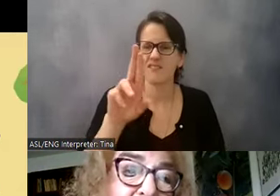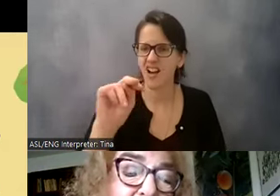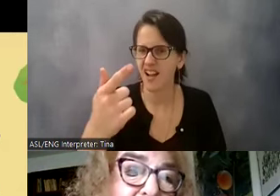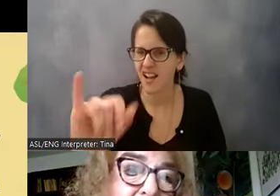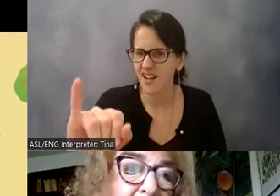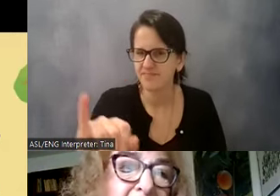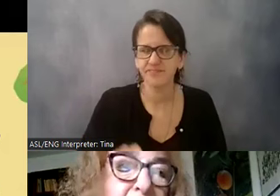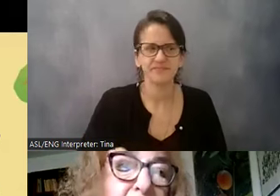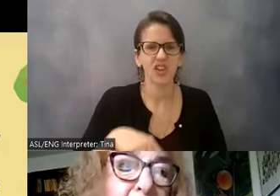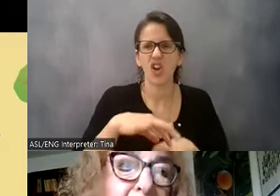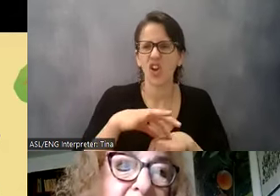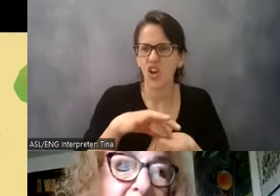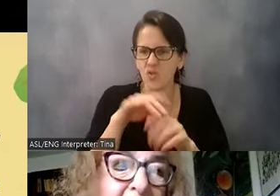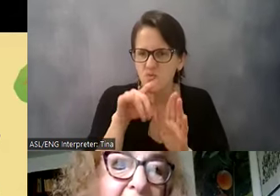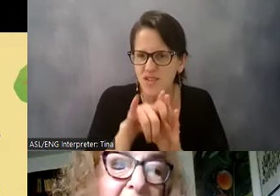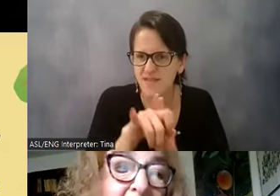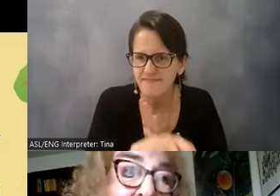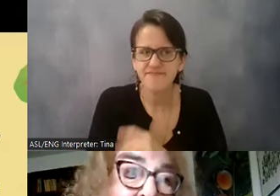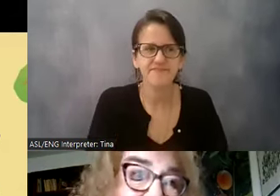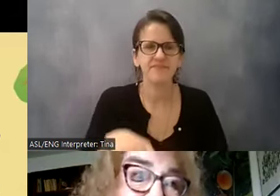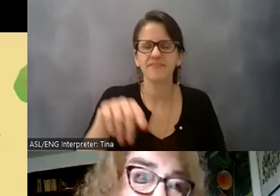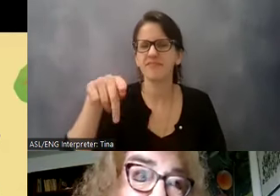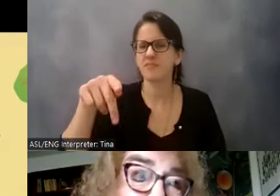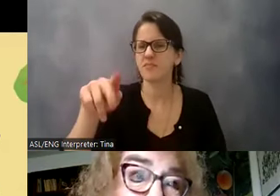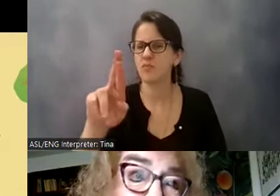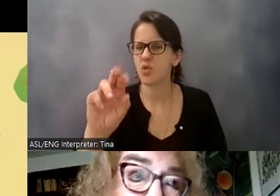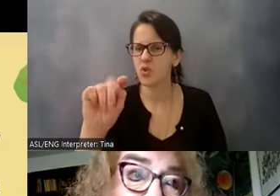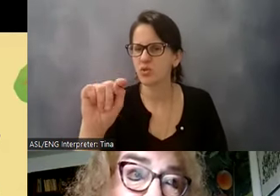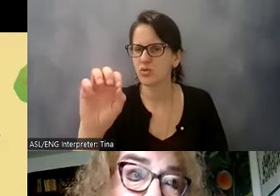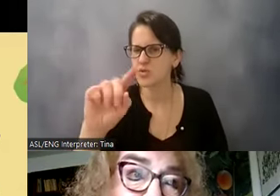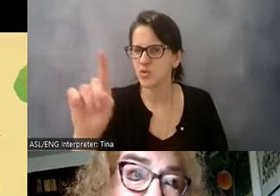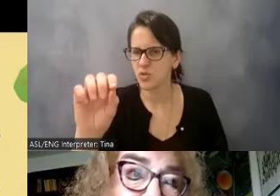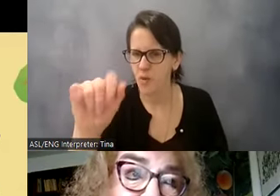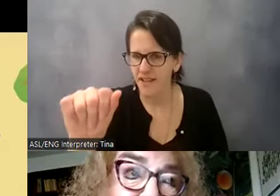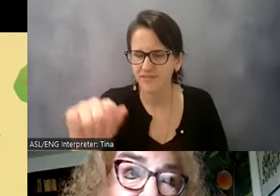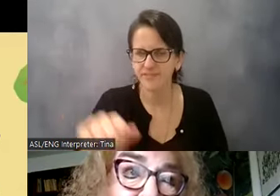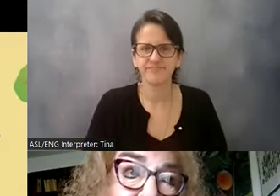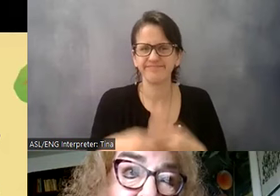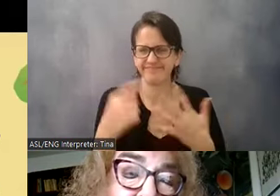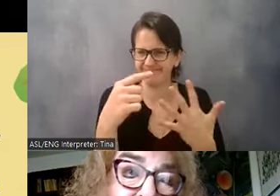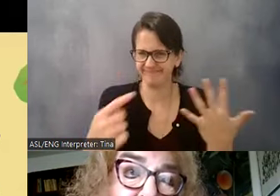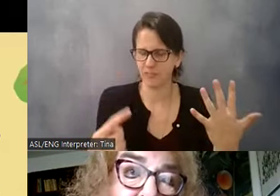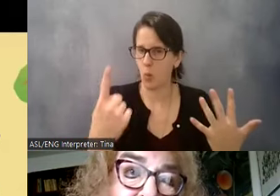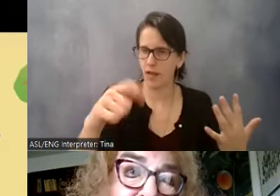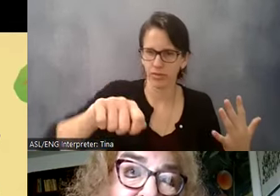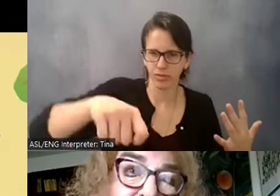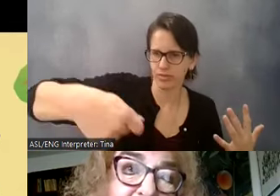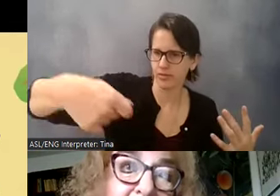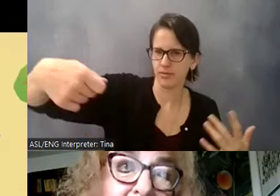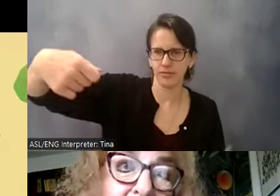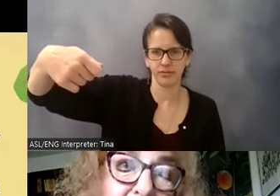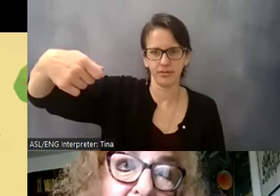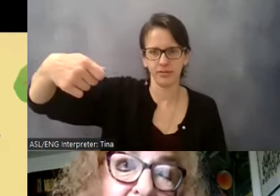earthworms, et cetera, it's too numerous to count. A teaspoon of healthy soil generally